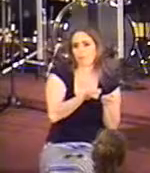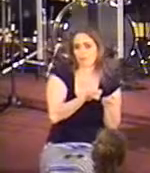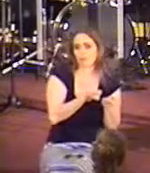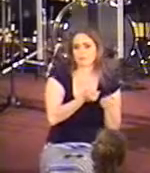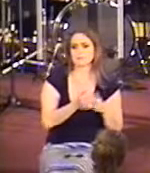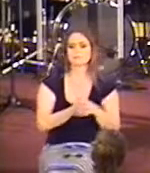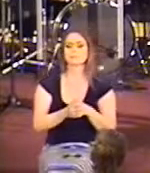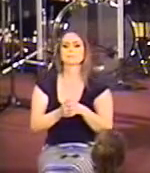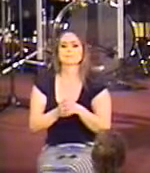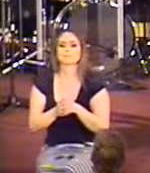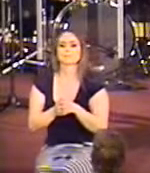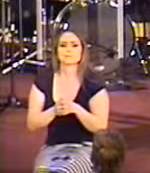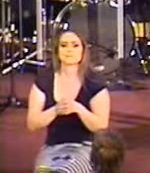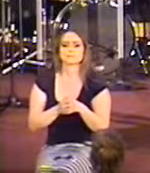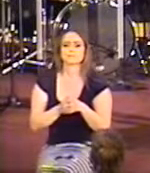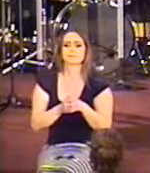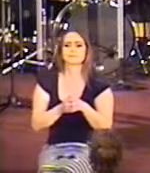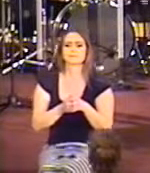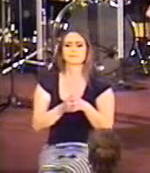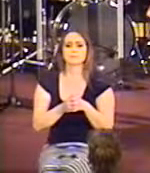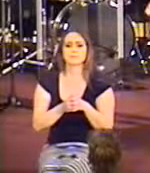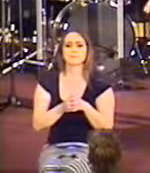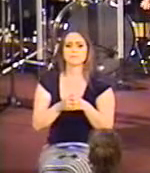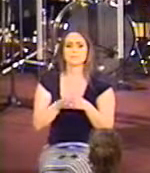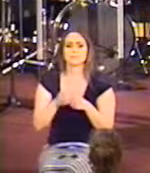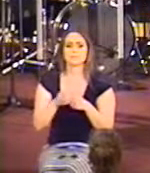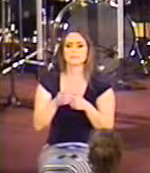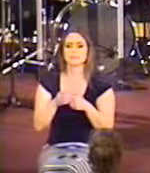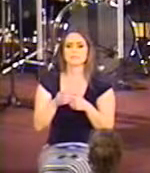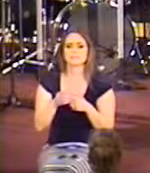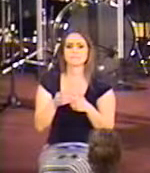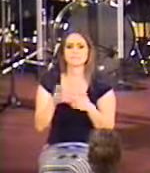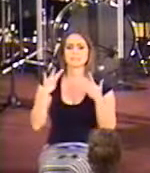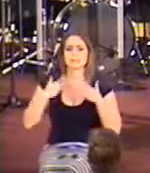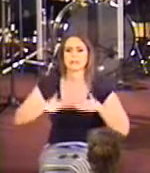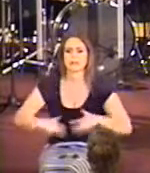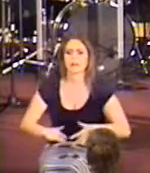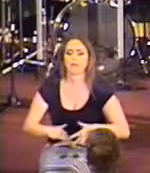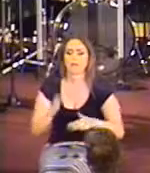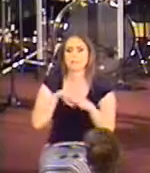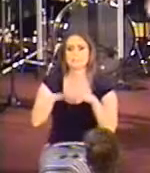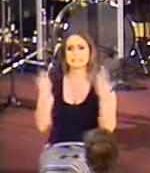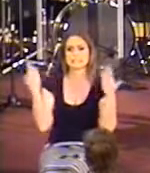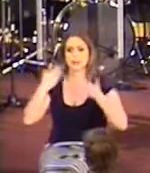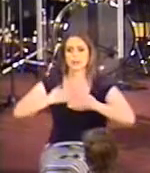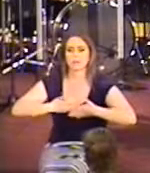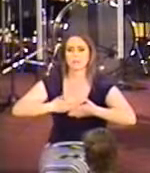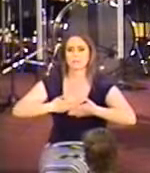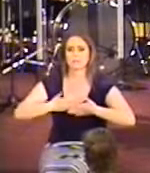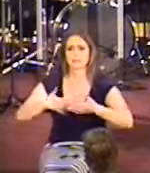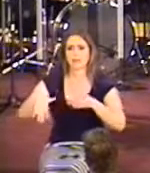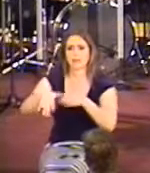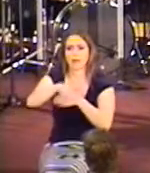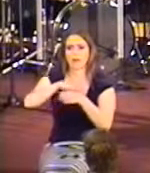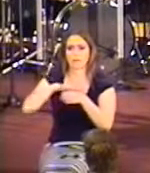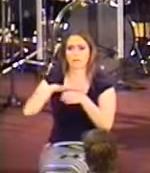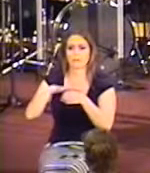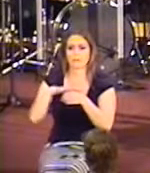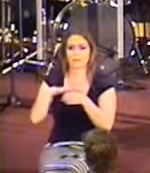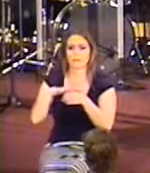week. That means he was down on his face and he was in darkness. He was covered.